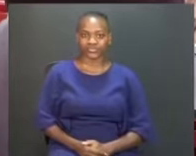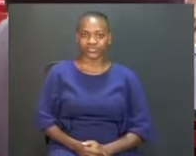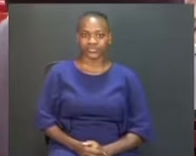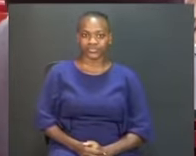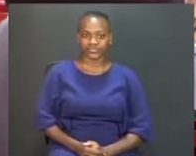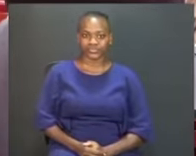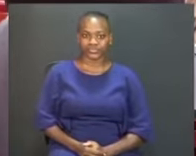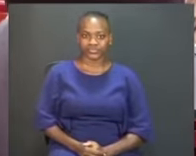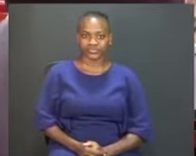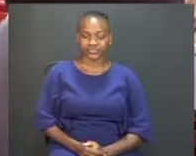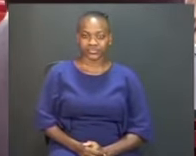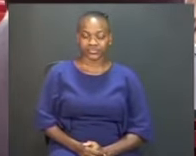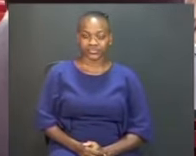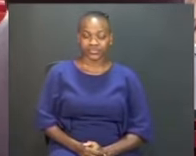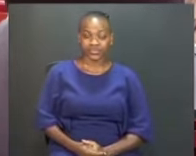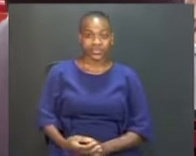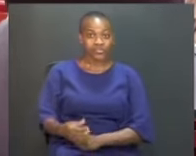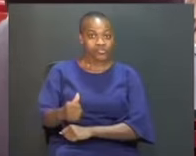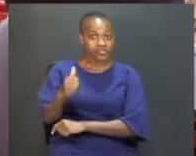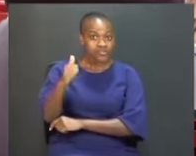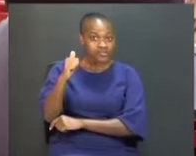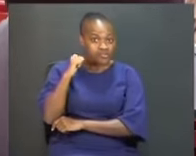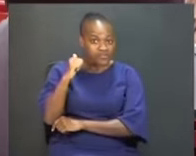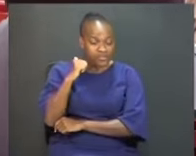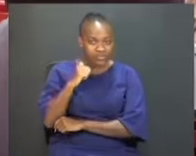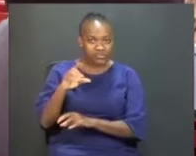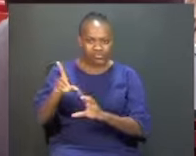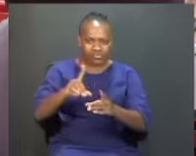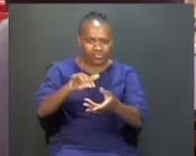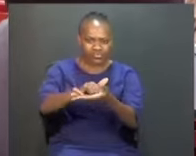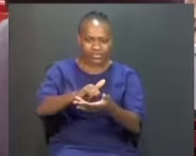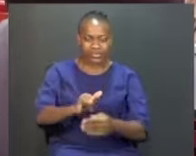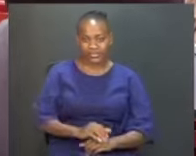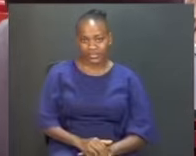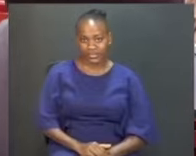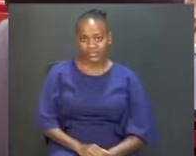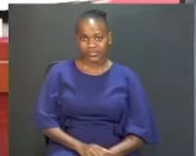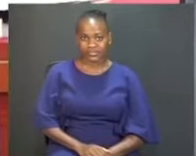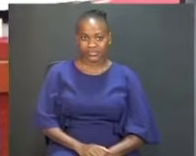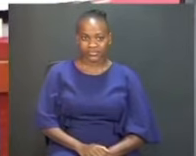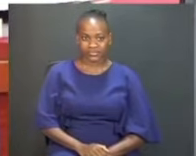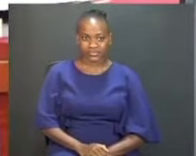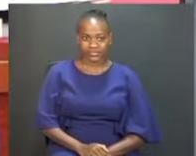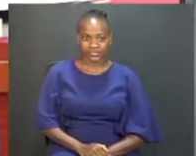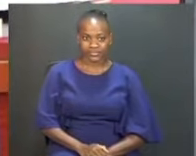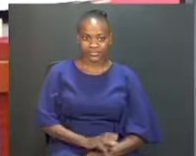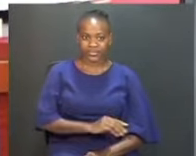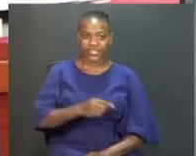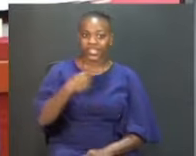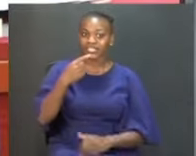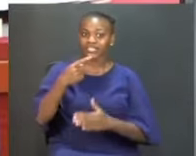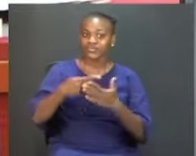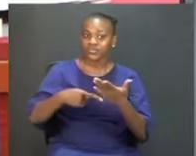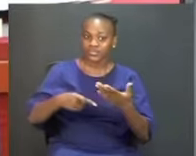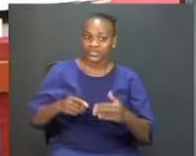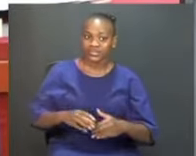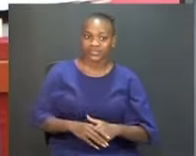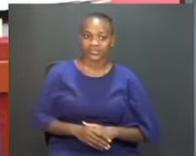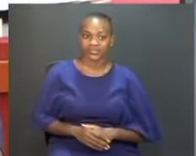They refused to swear in Ghana's delegation and said that